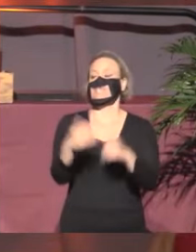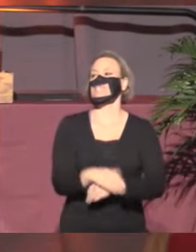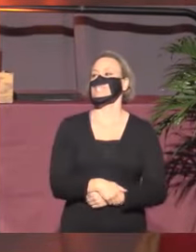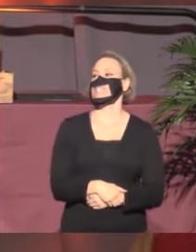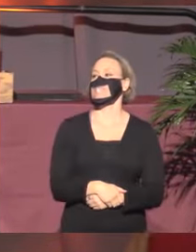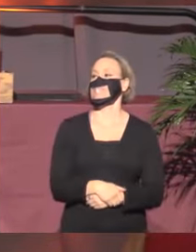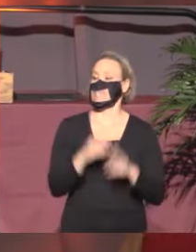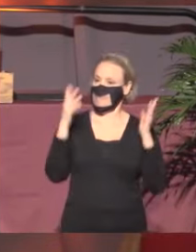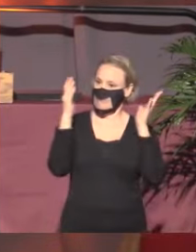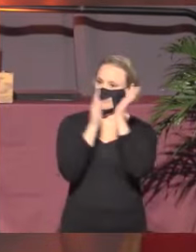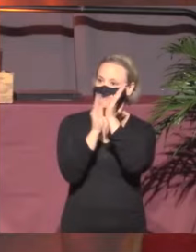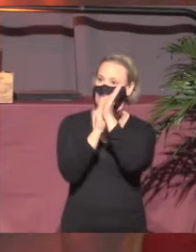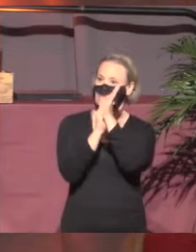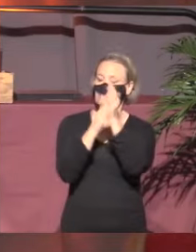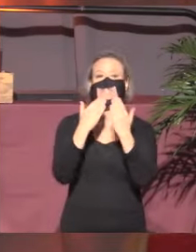Thank you for being here.